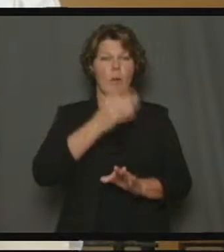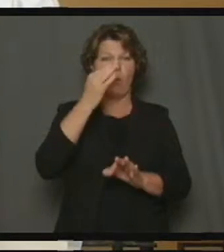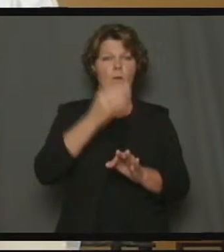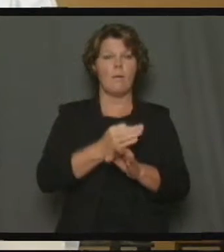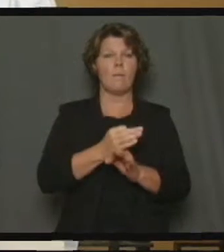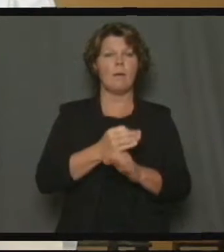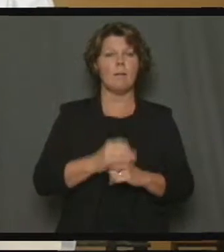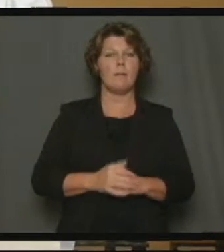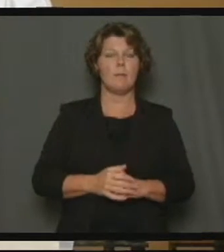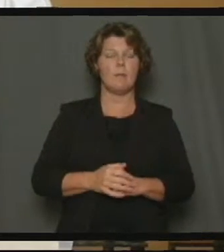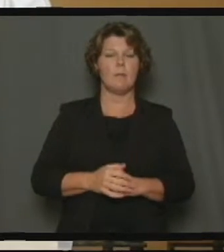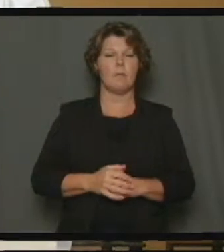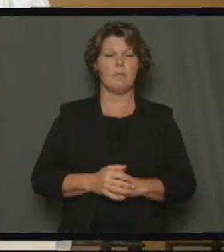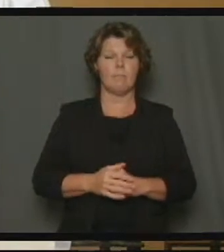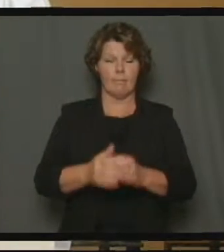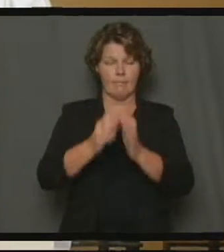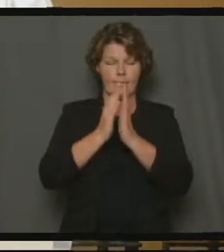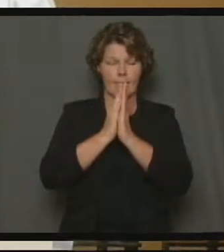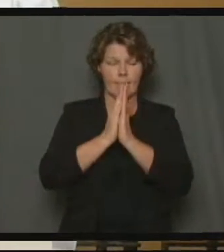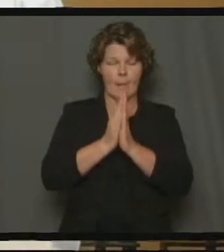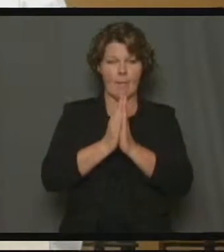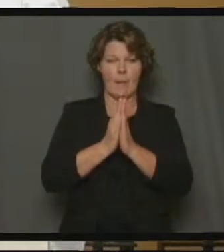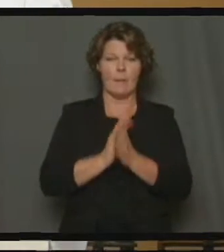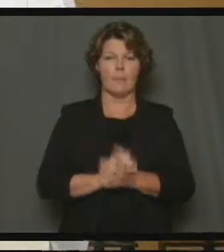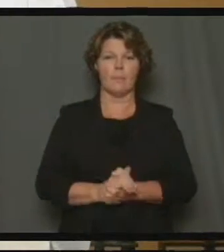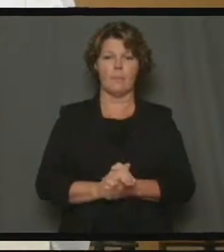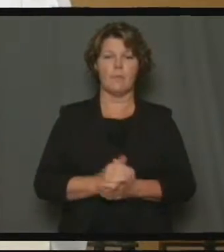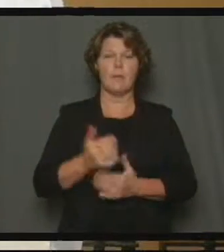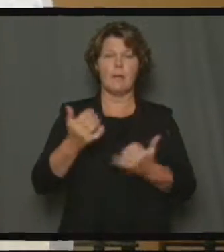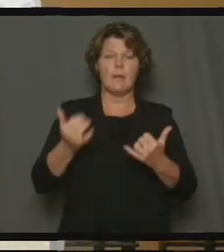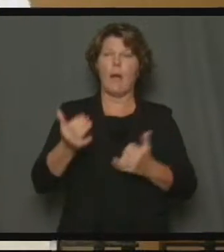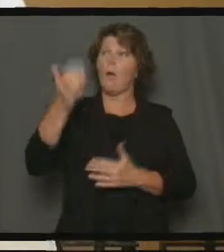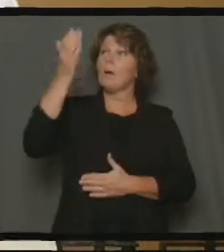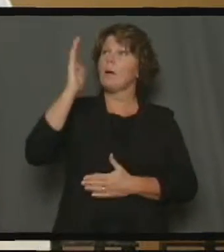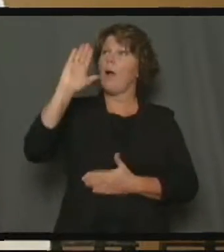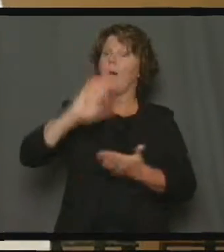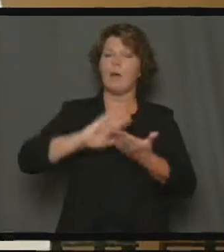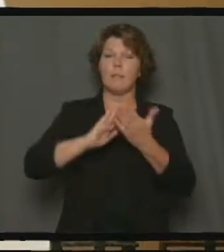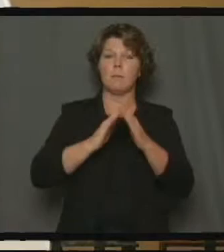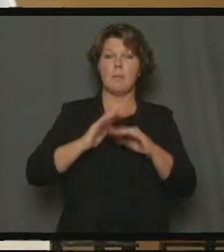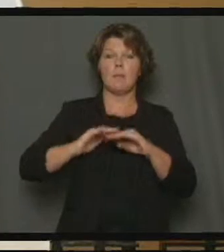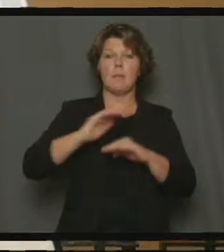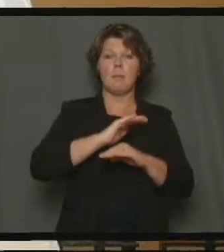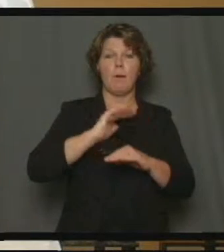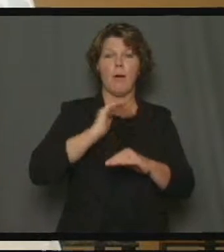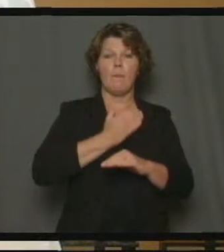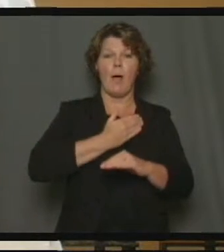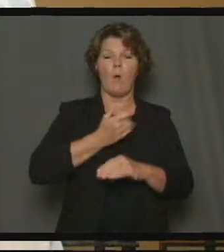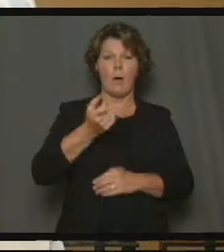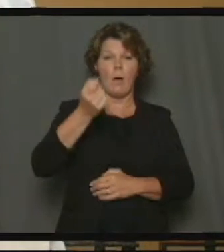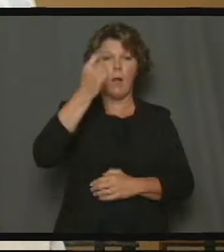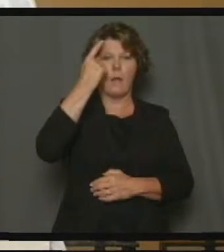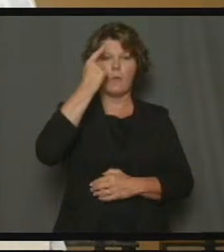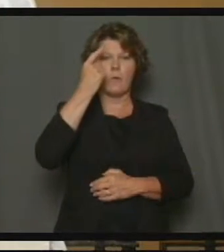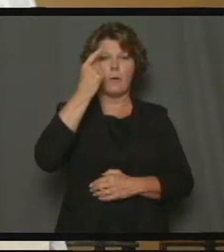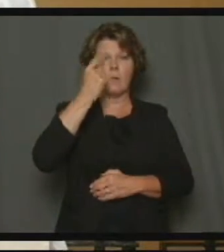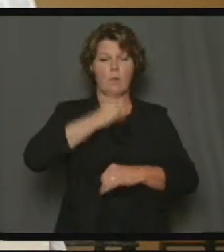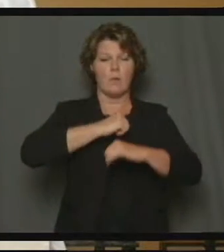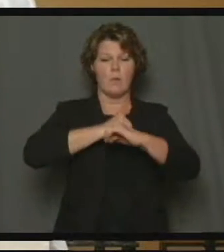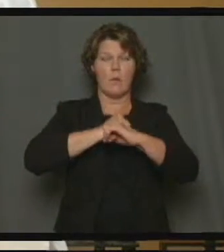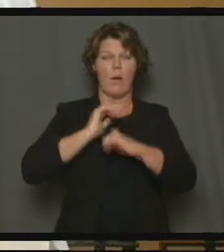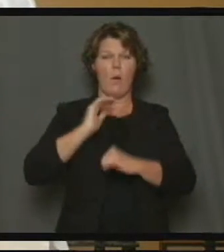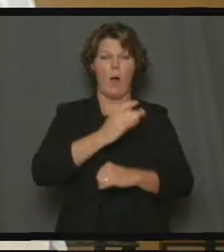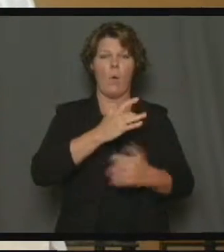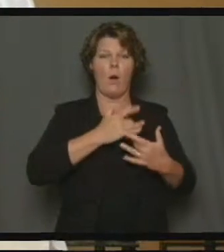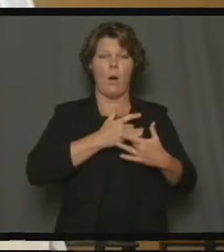faith. Amen. And now may the peace of God, which surpasses all human understanding, guard